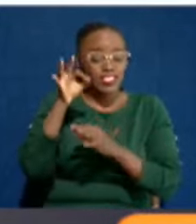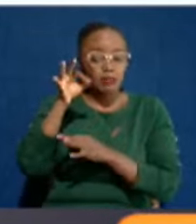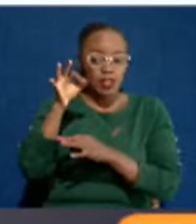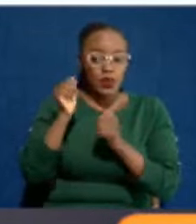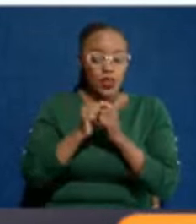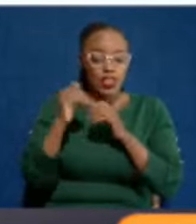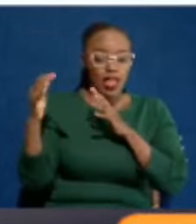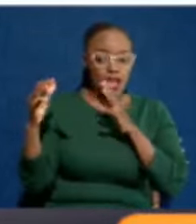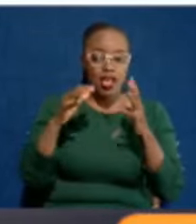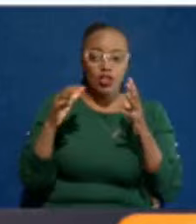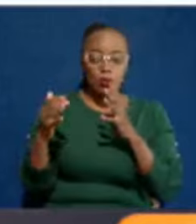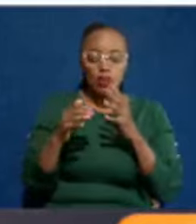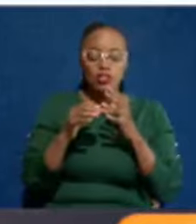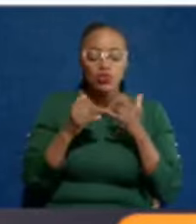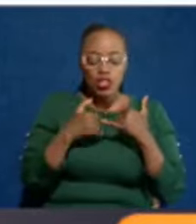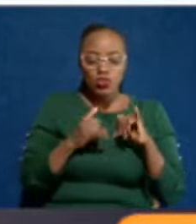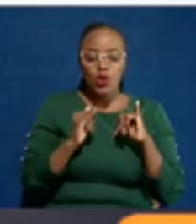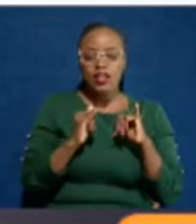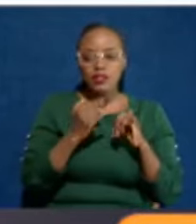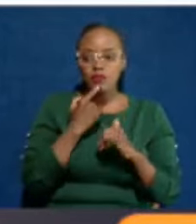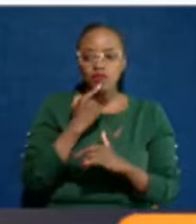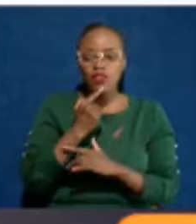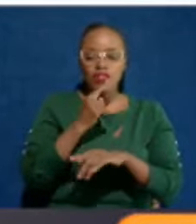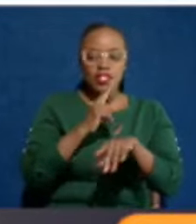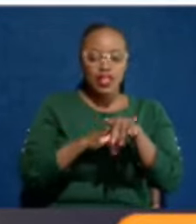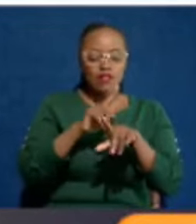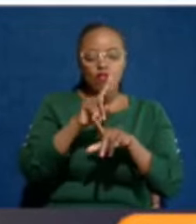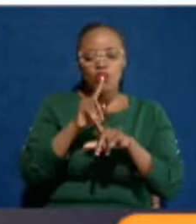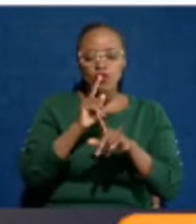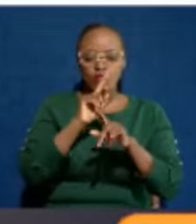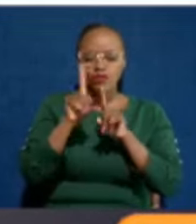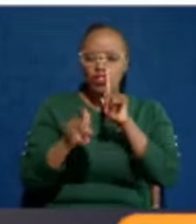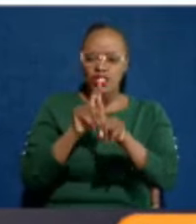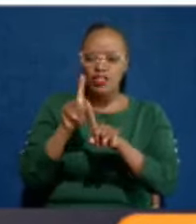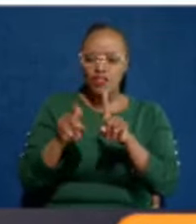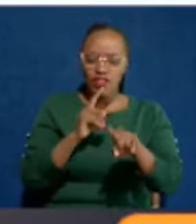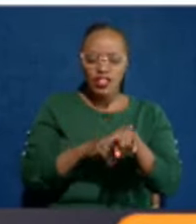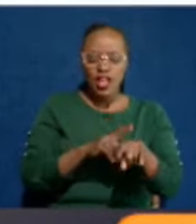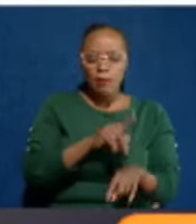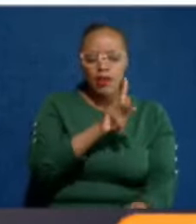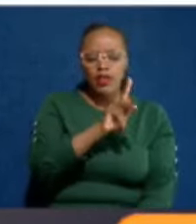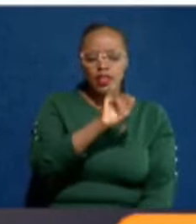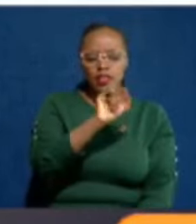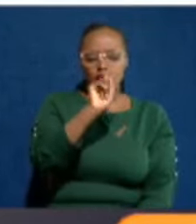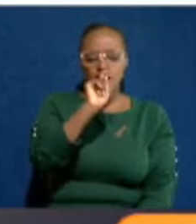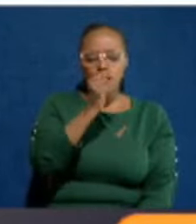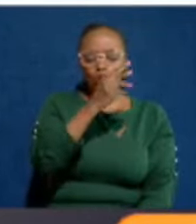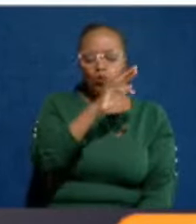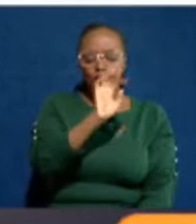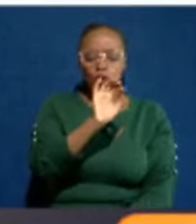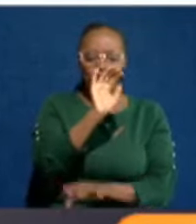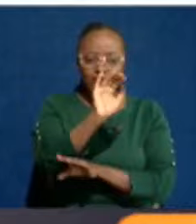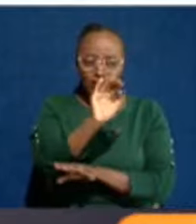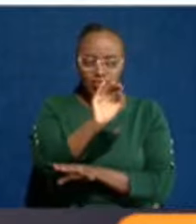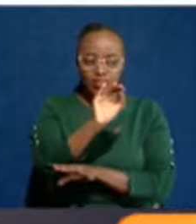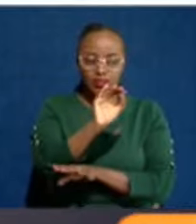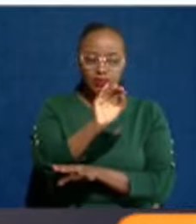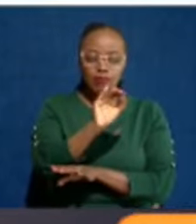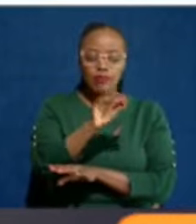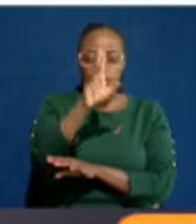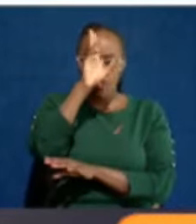the argument that one is trying to make. So during the vetting, when Professor Kithure Kindiki was asked about